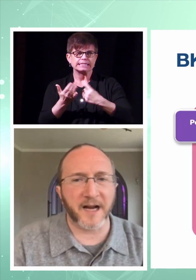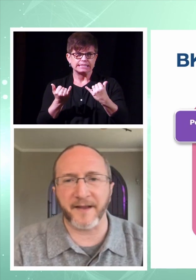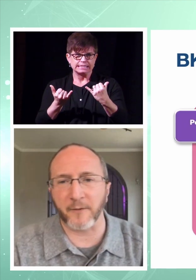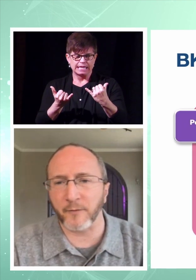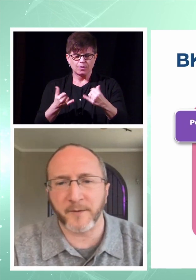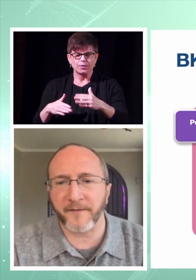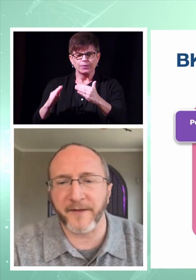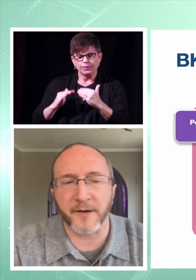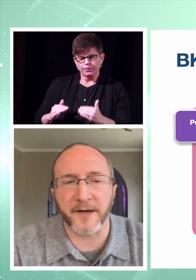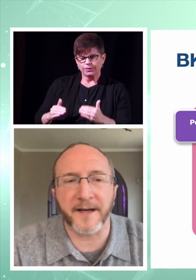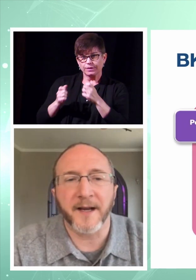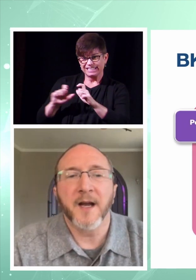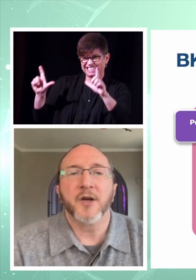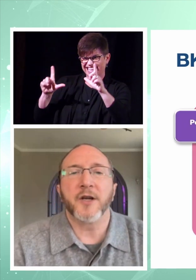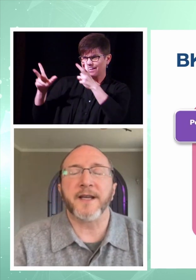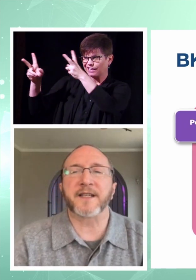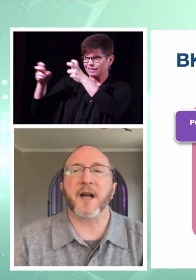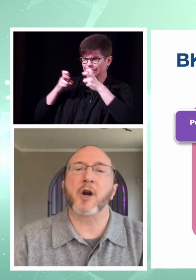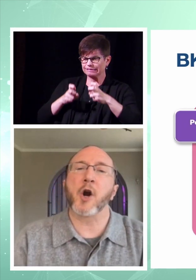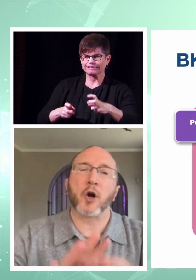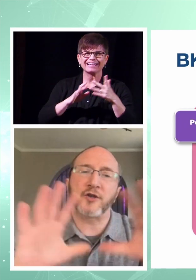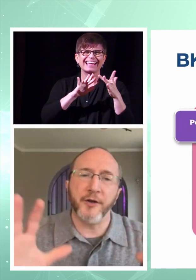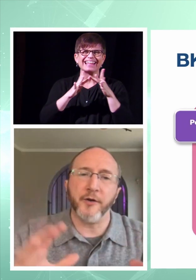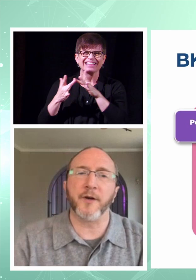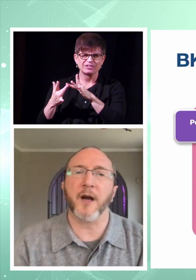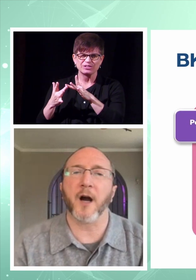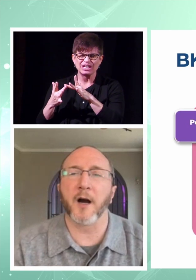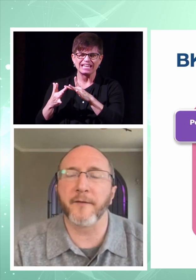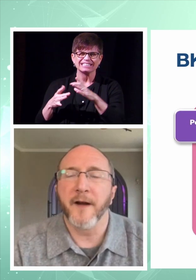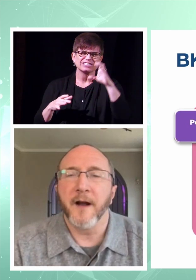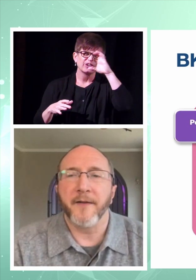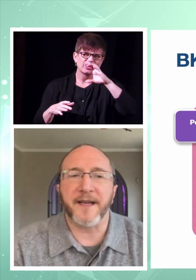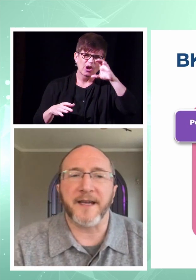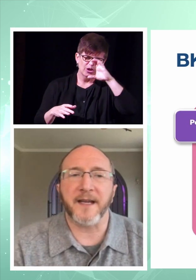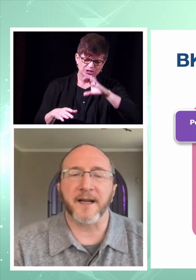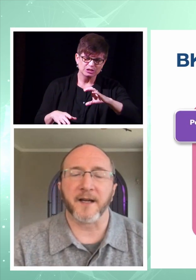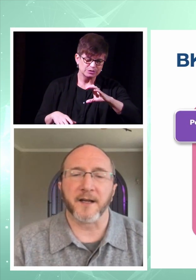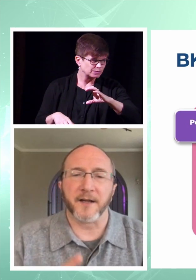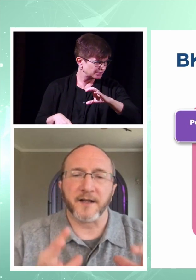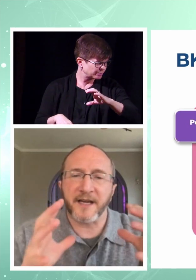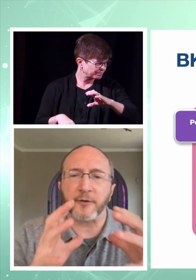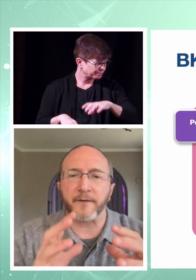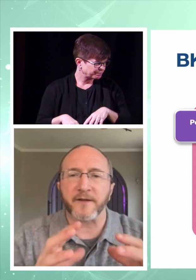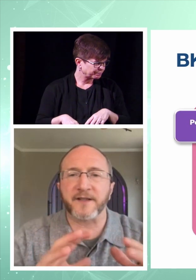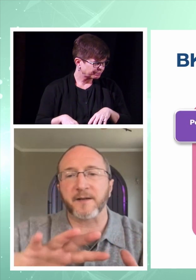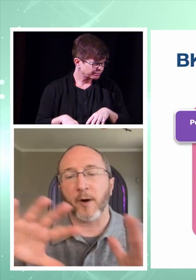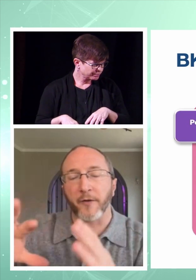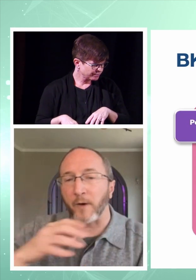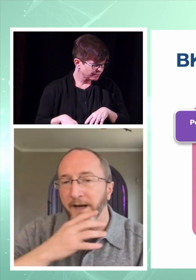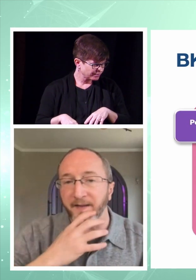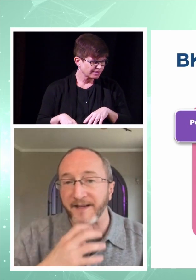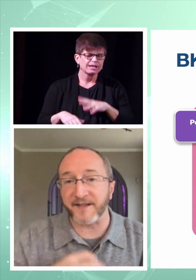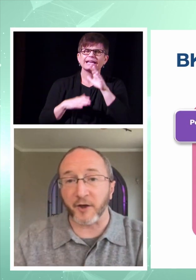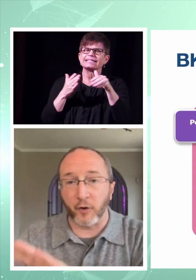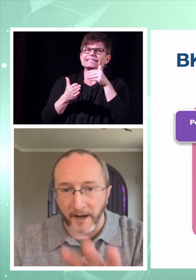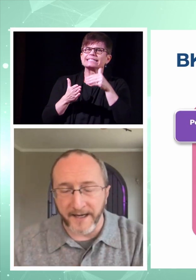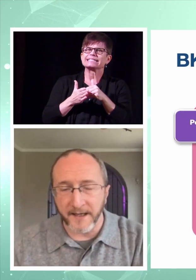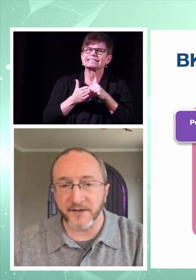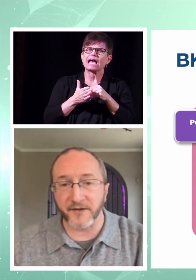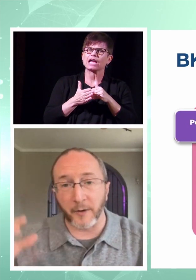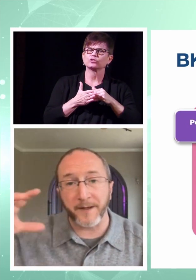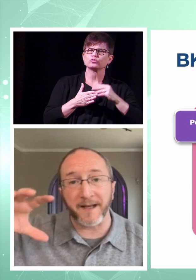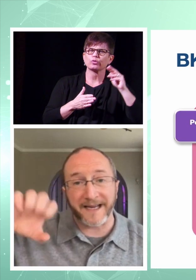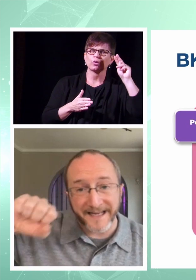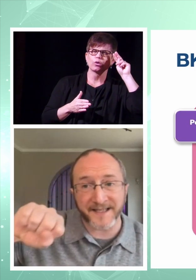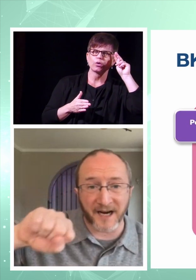this slide that I ripped off the internet is a cartoon of the central nervous system on the right. That's the